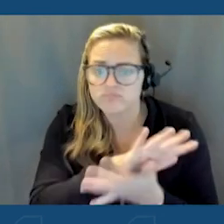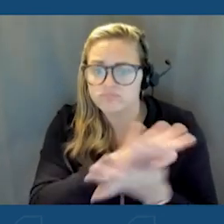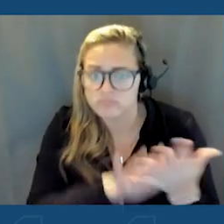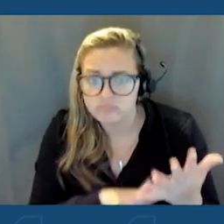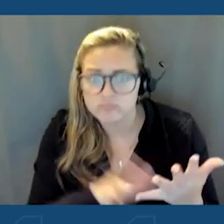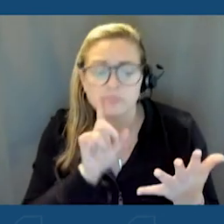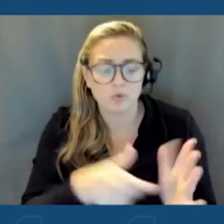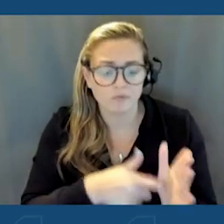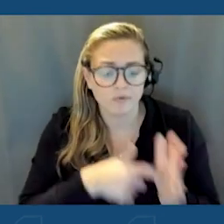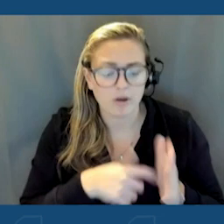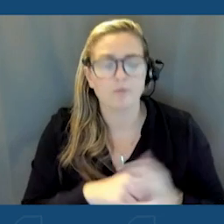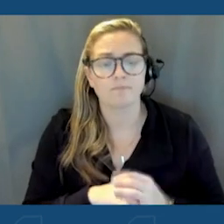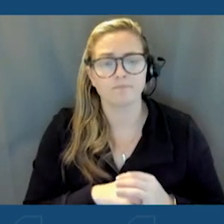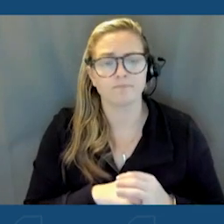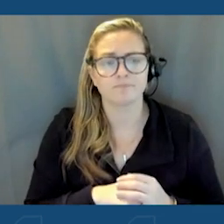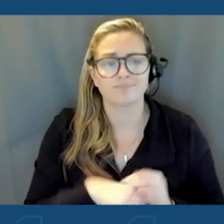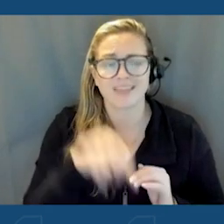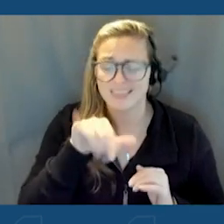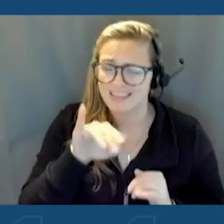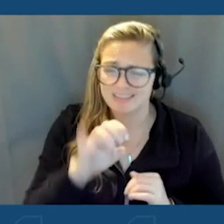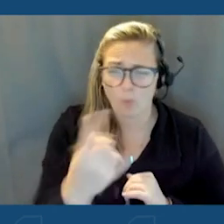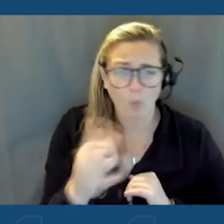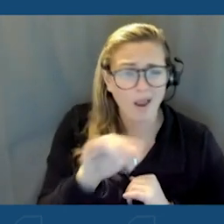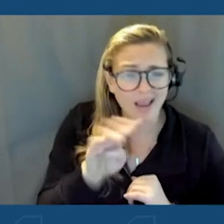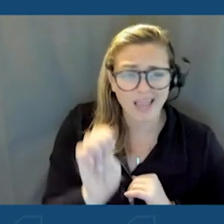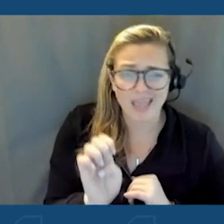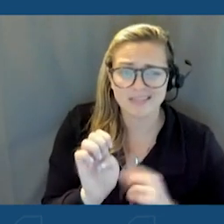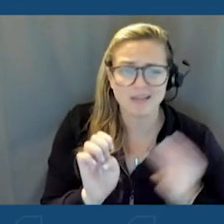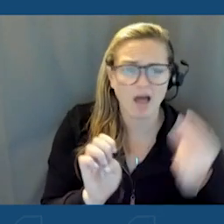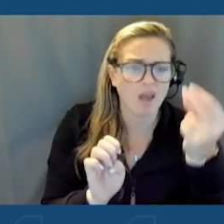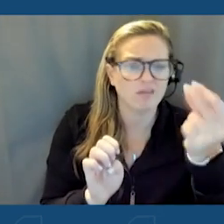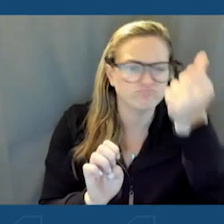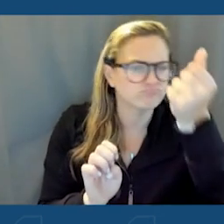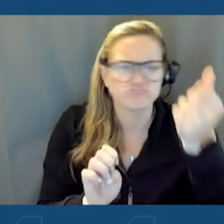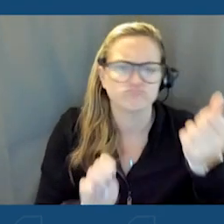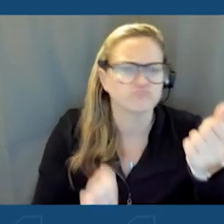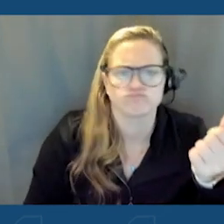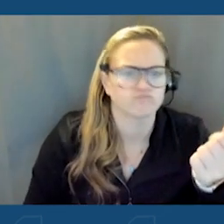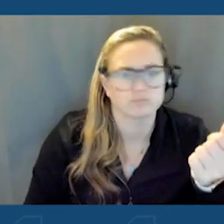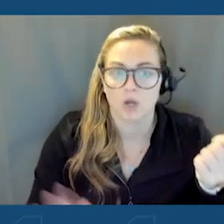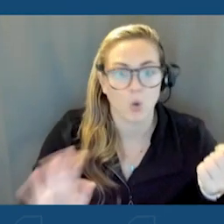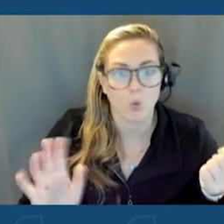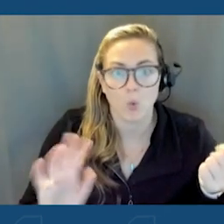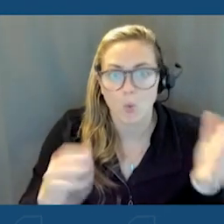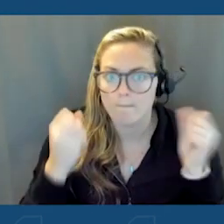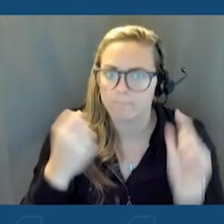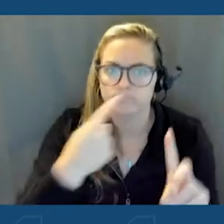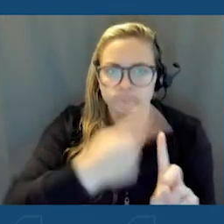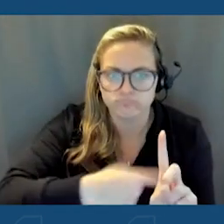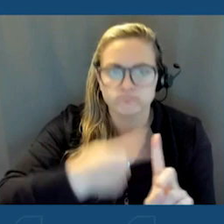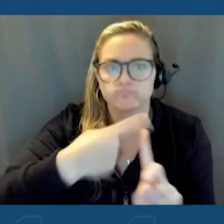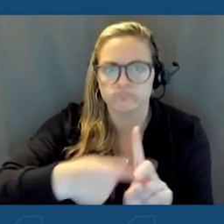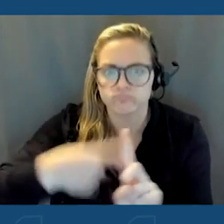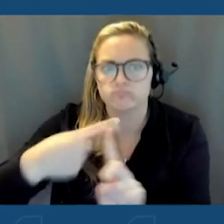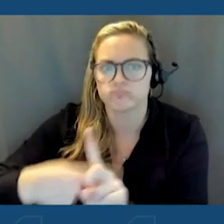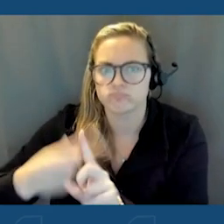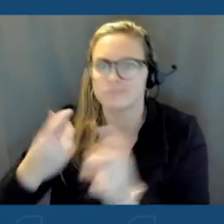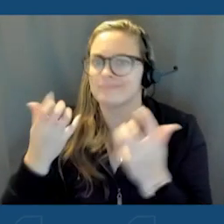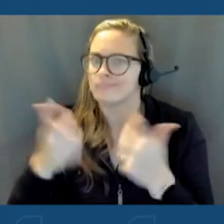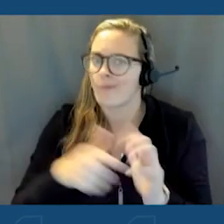case in and of itself took months. It wasn't a flip the switch and you've got a case. These other cases are going to require